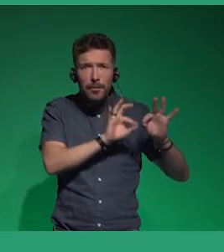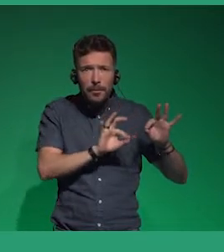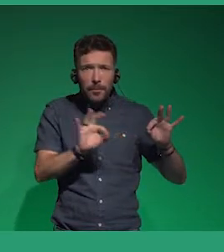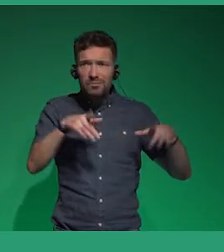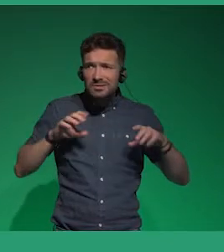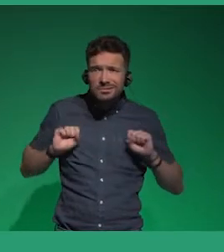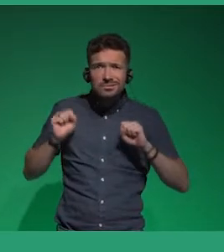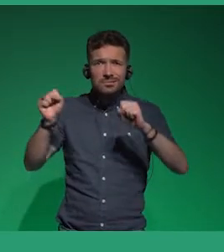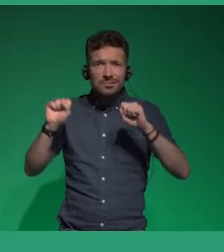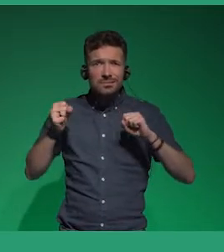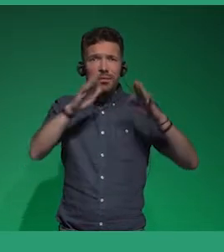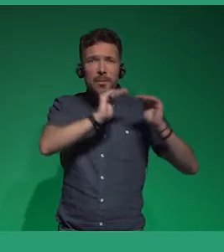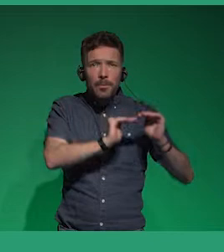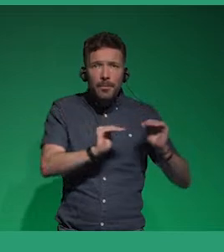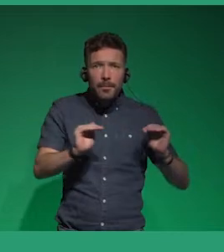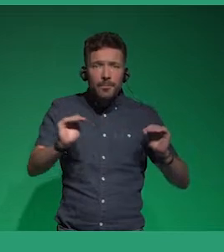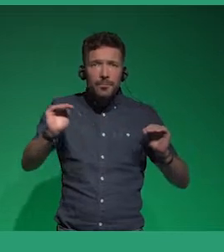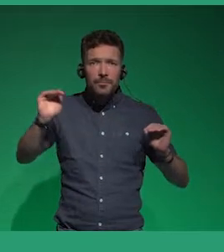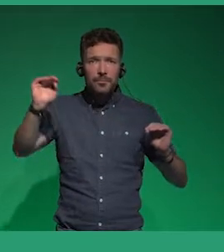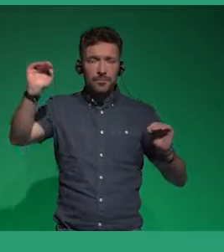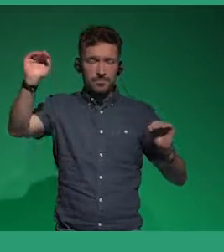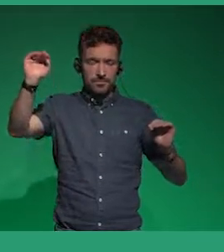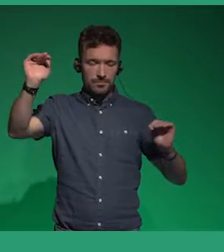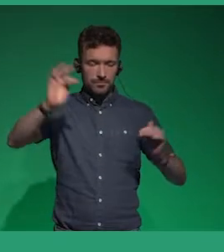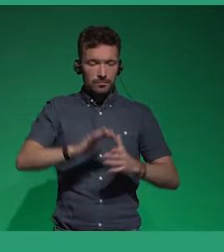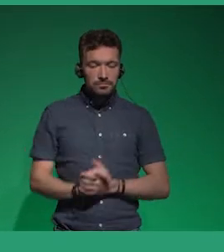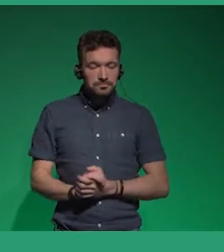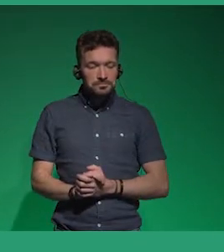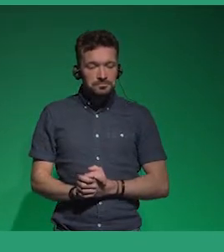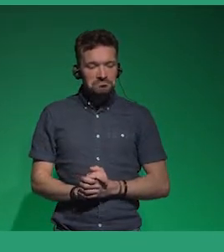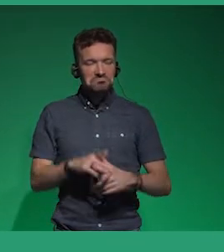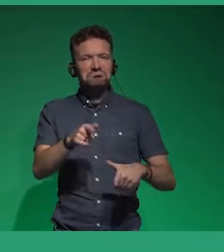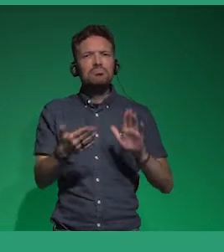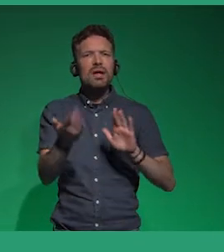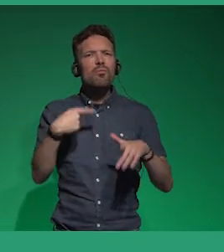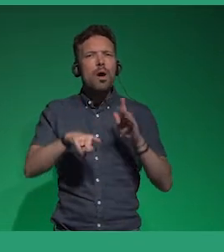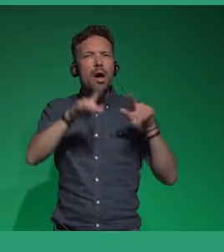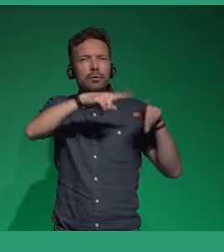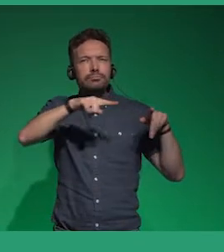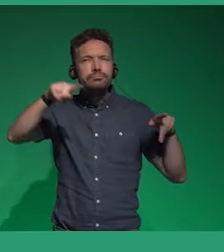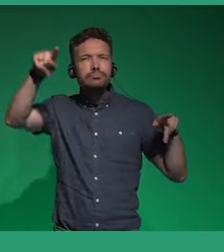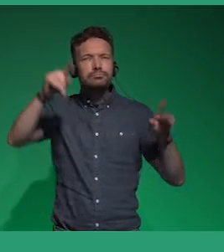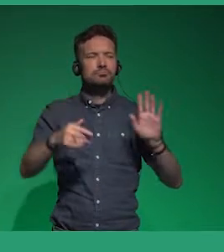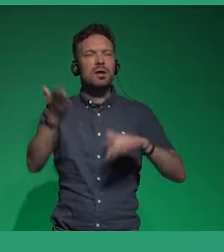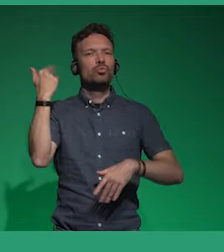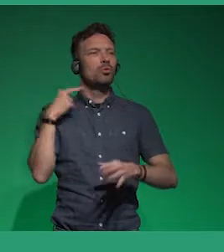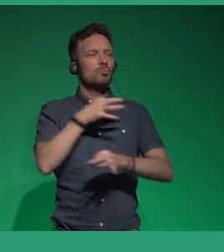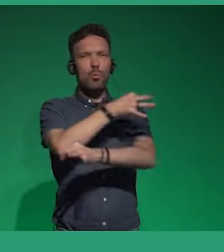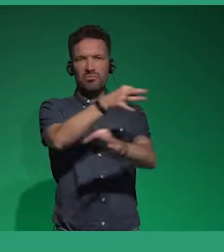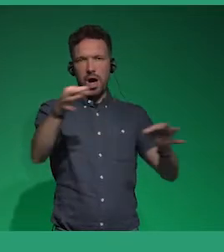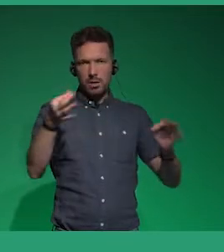survey data that we collected in the project of smallholder farmers. We found